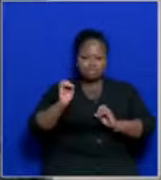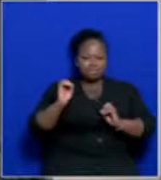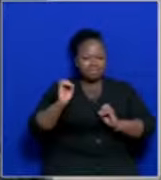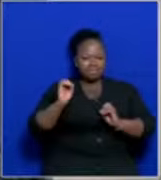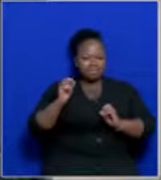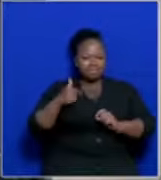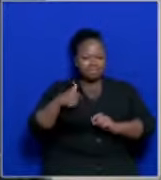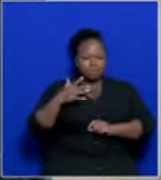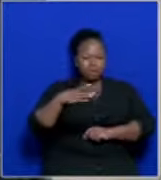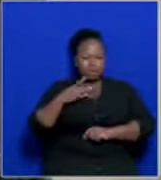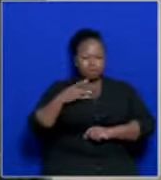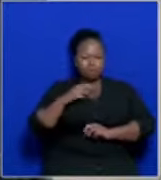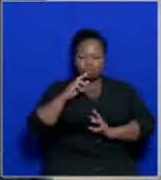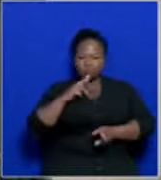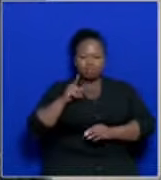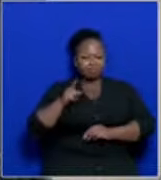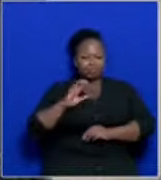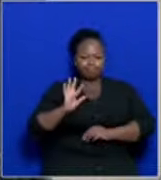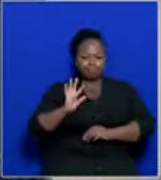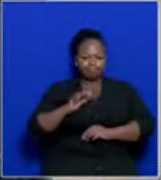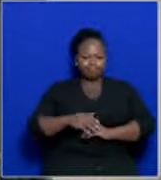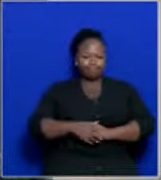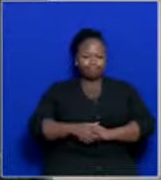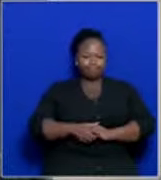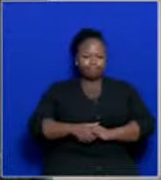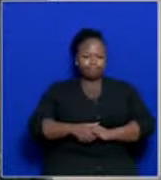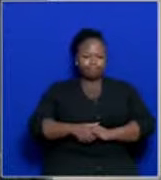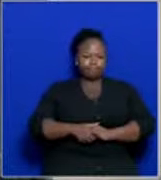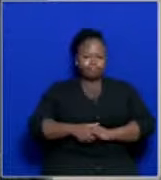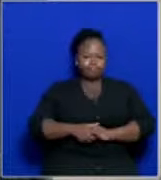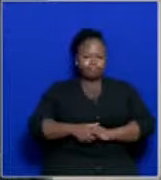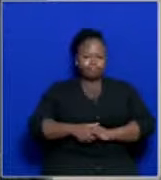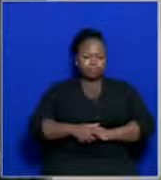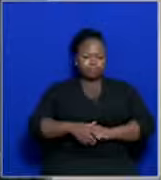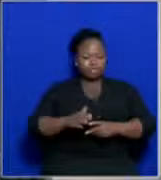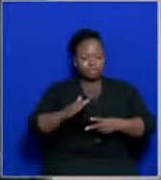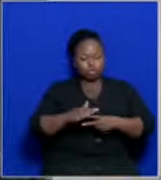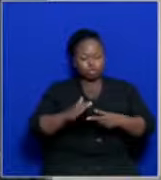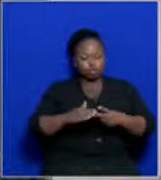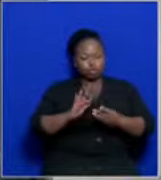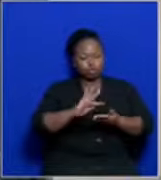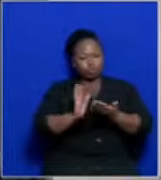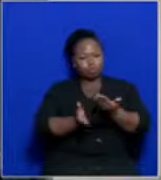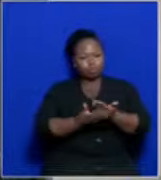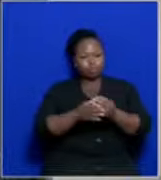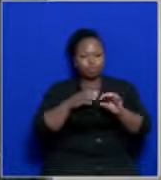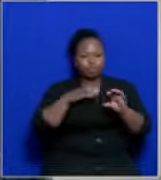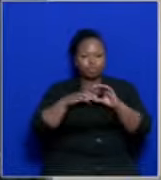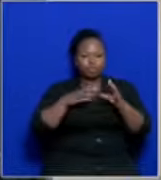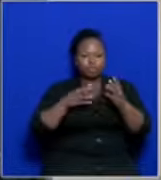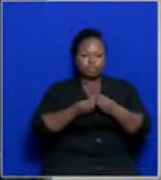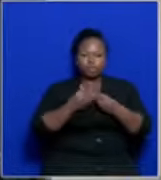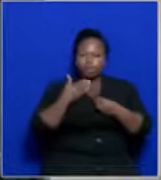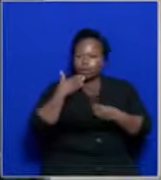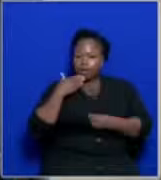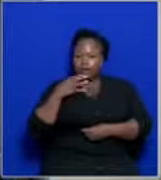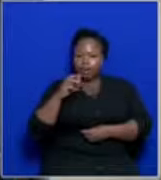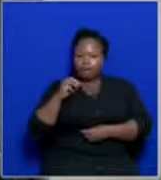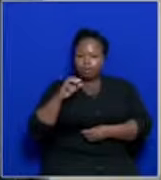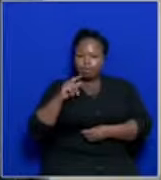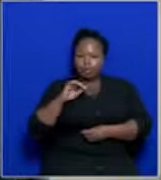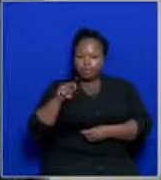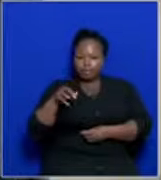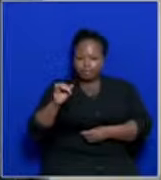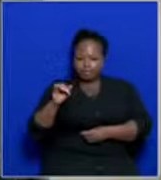to in the 2 annexures, your communications with Mr. Mkwanazi. They are